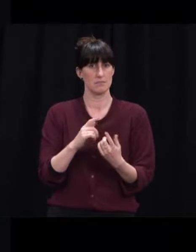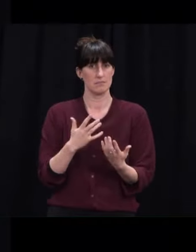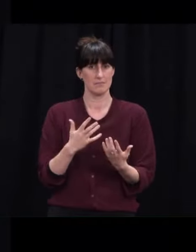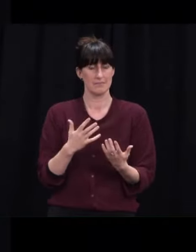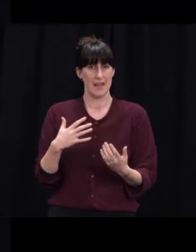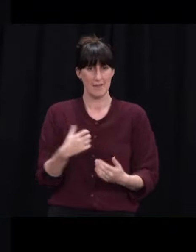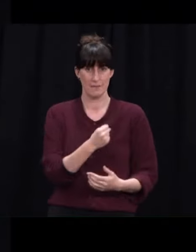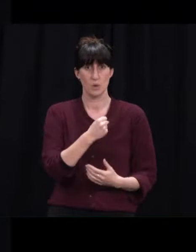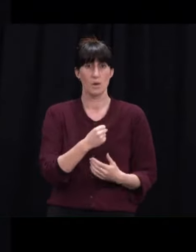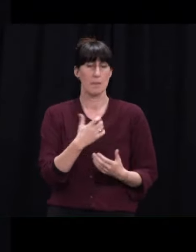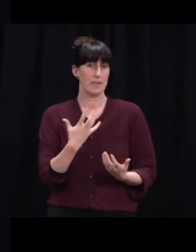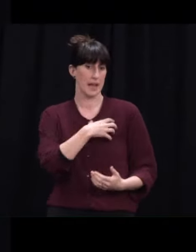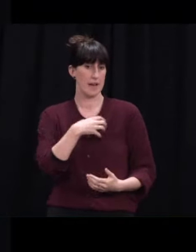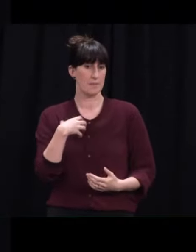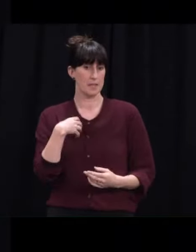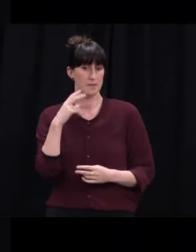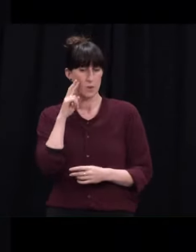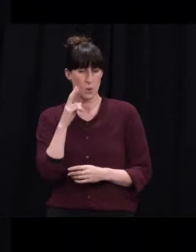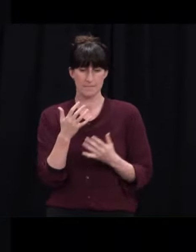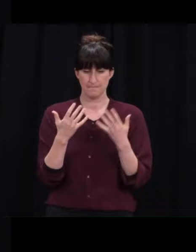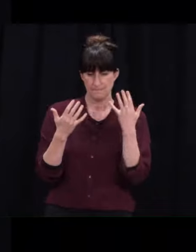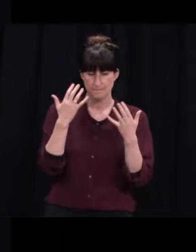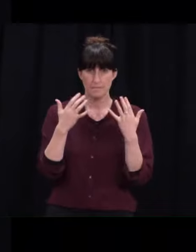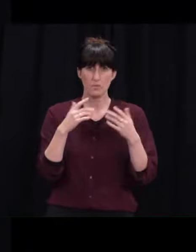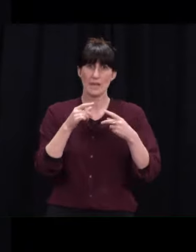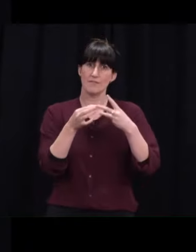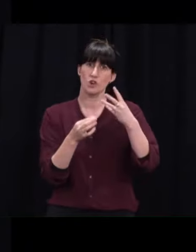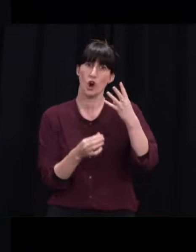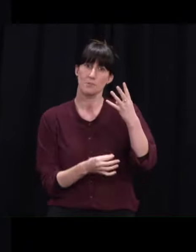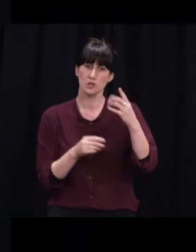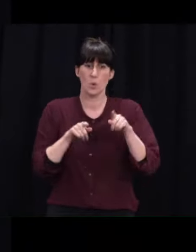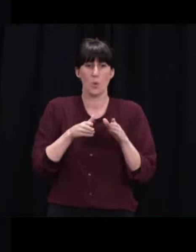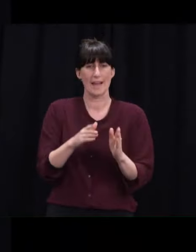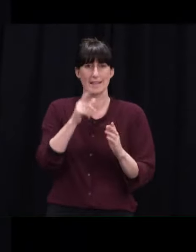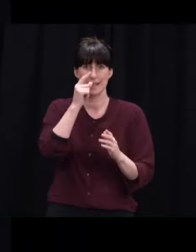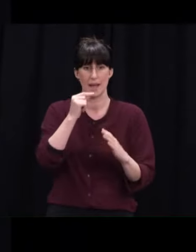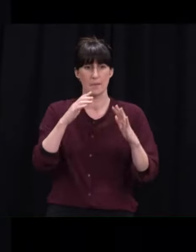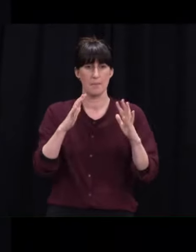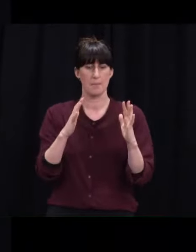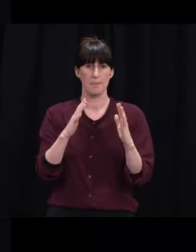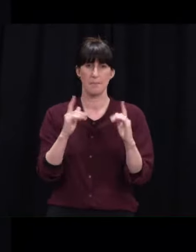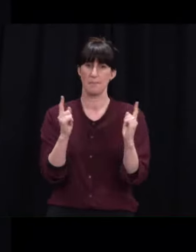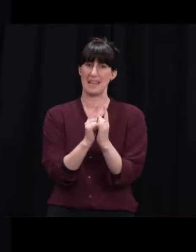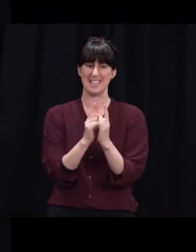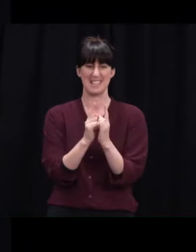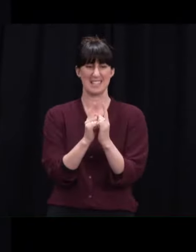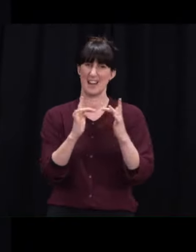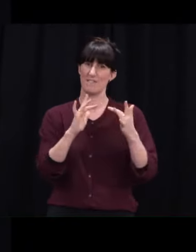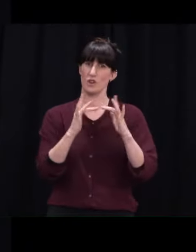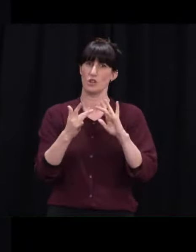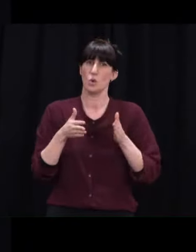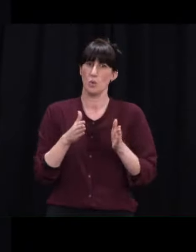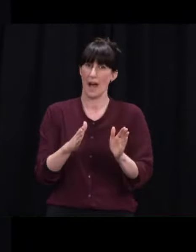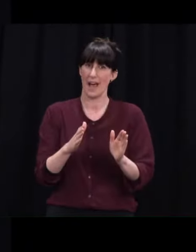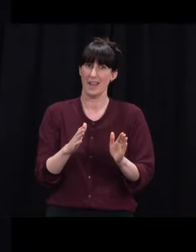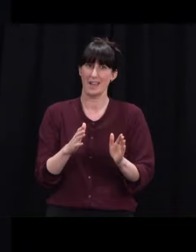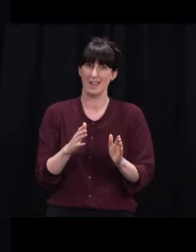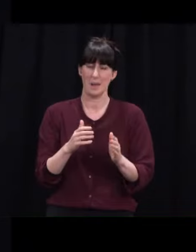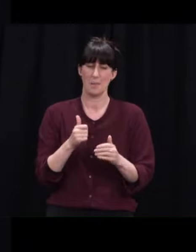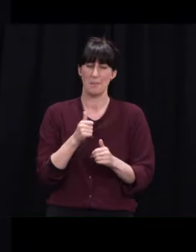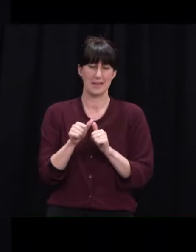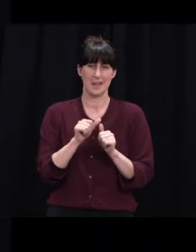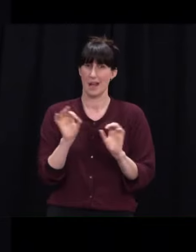the government's view is that we should explore all opportunities for Parliament to be able to meet virtually rather than travelling here to